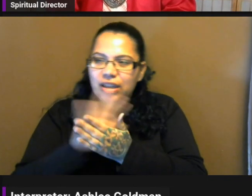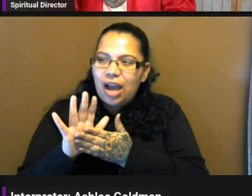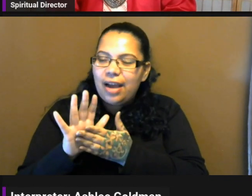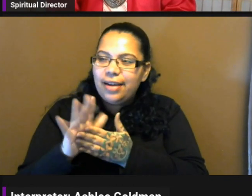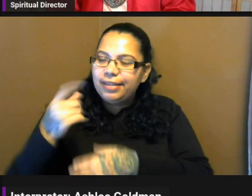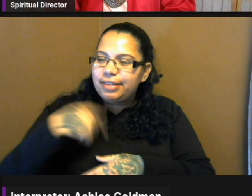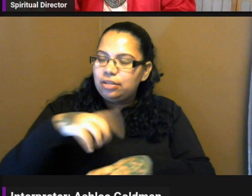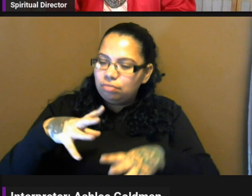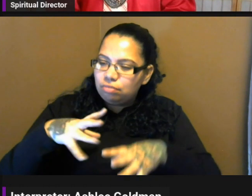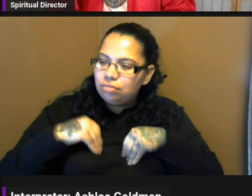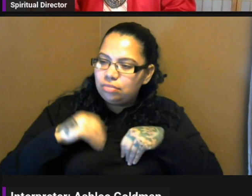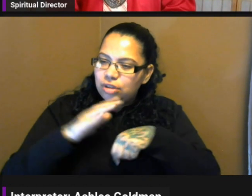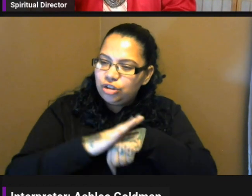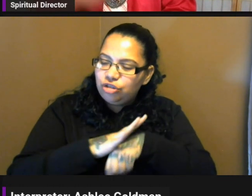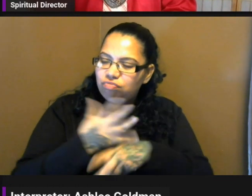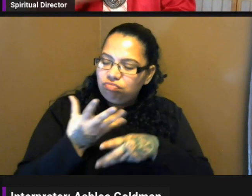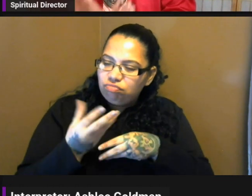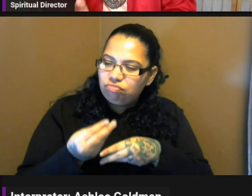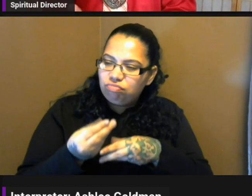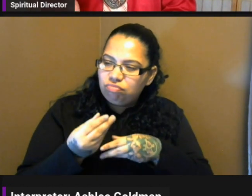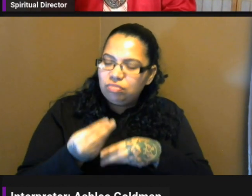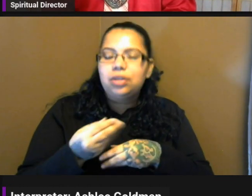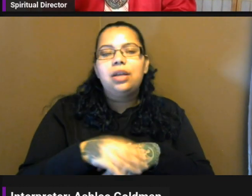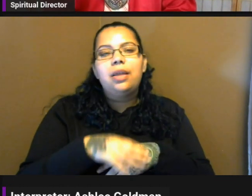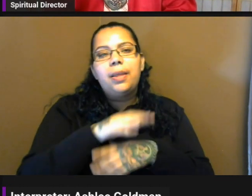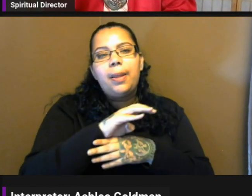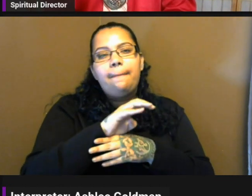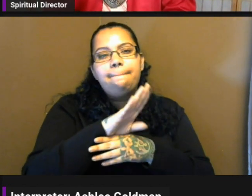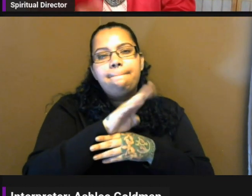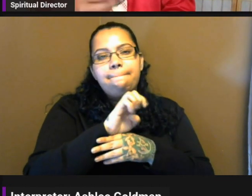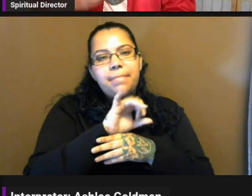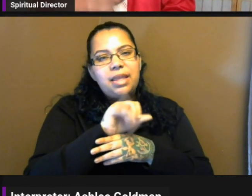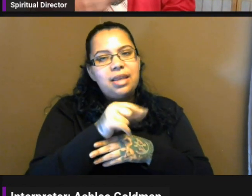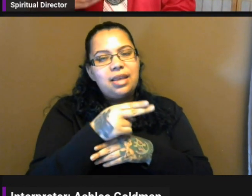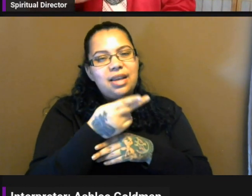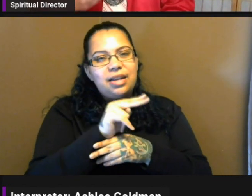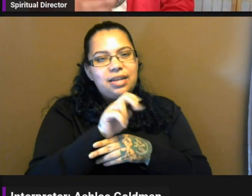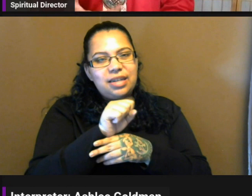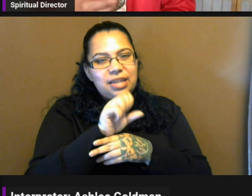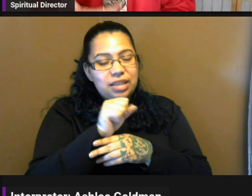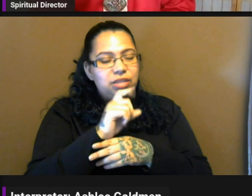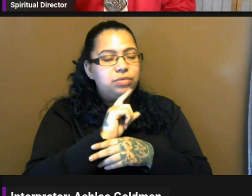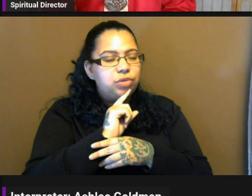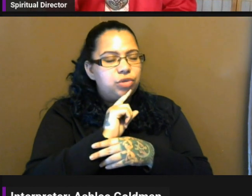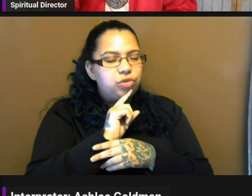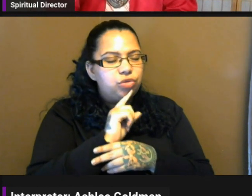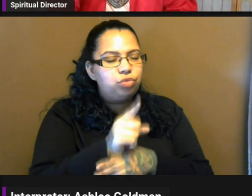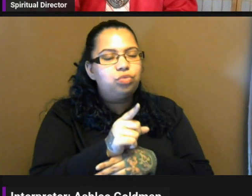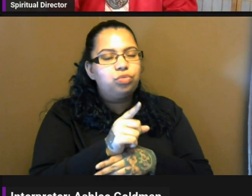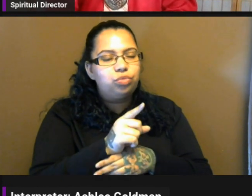We gently receive the beingness of this truth, And in so being